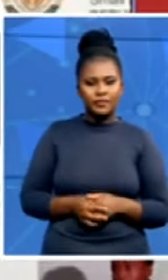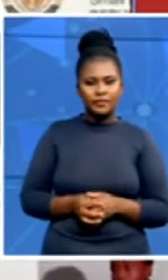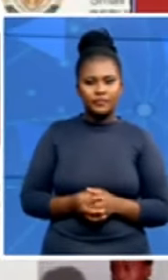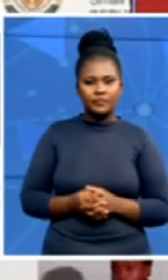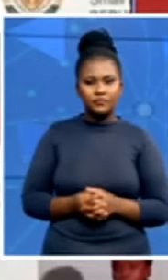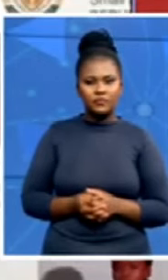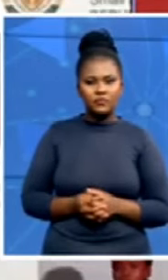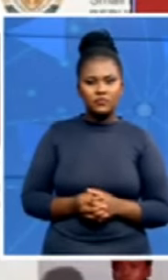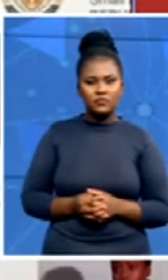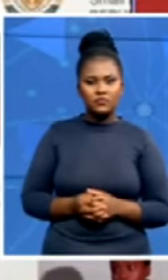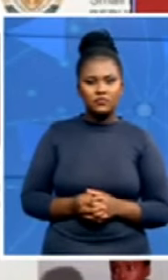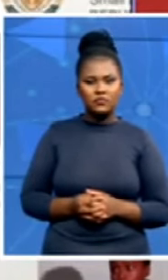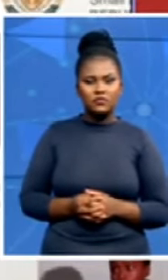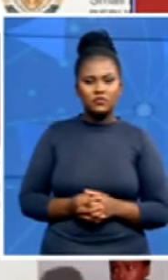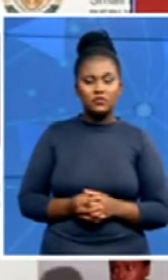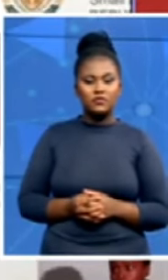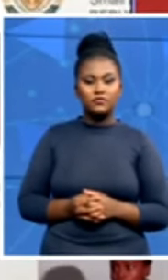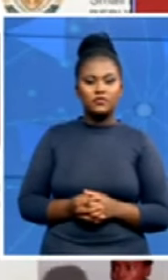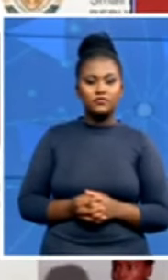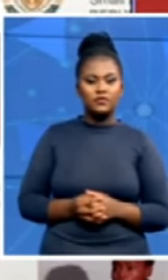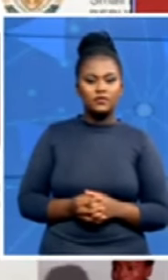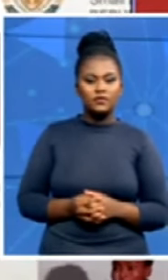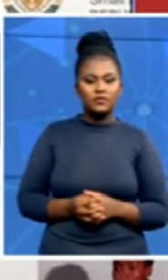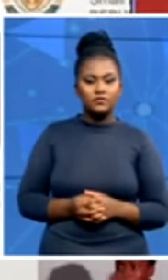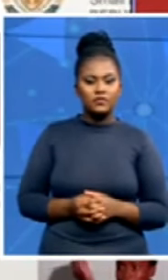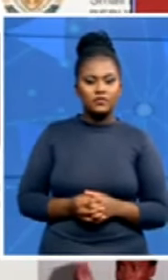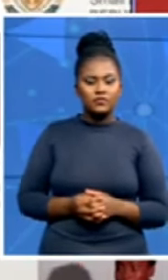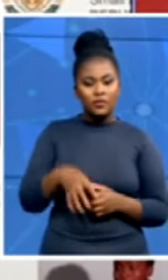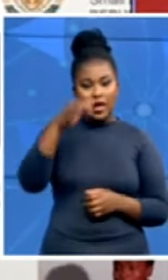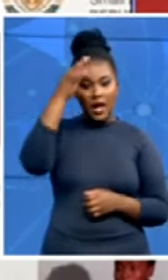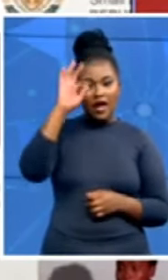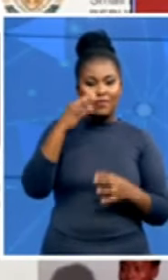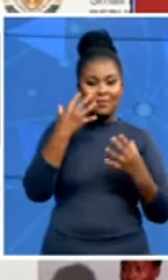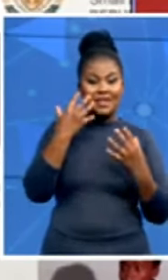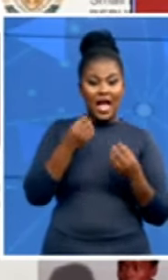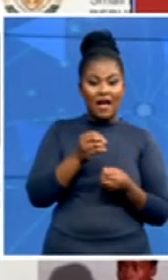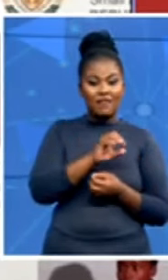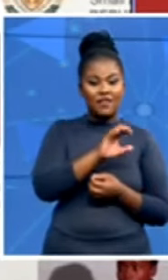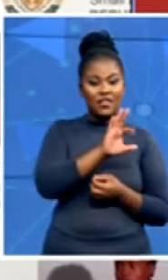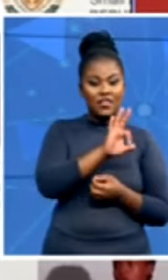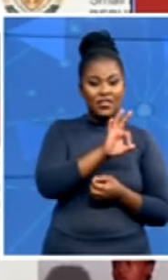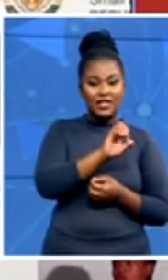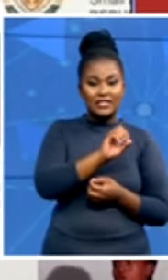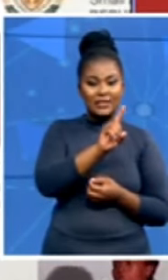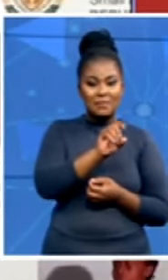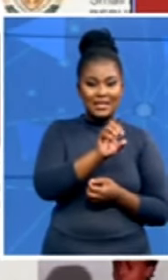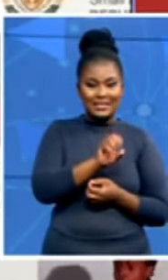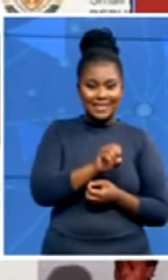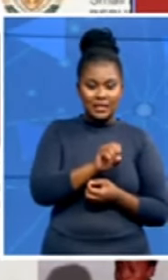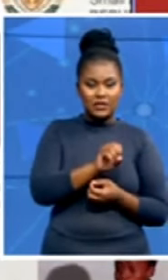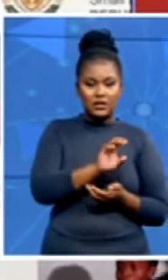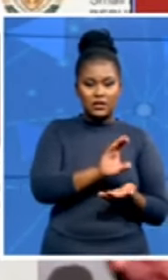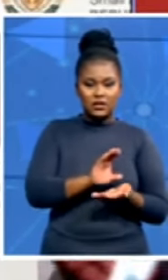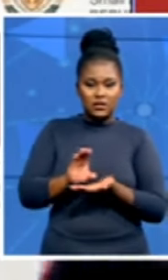Government has the 30% procurement rule that must go towards local businesses. But also, as